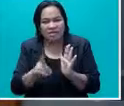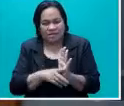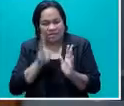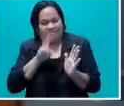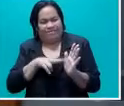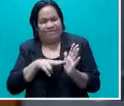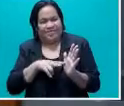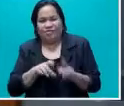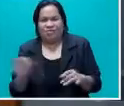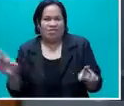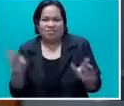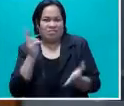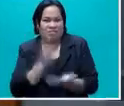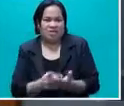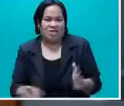looking like.